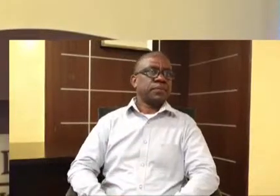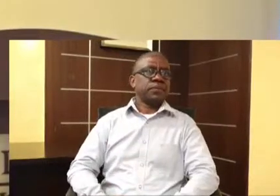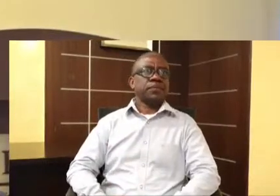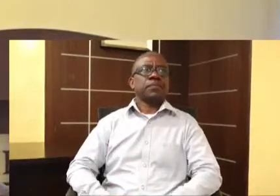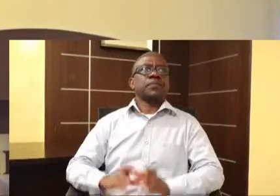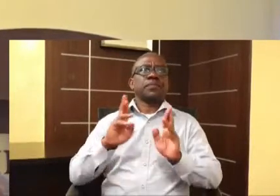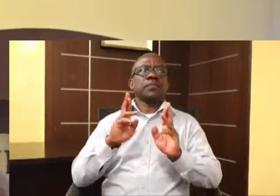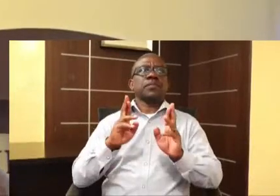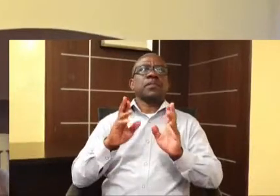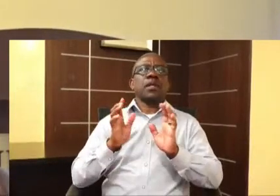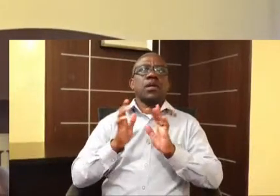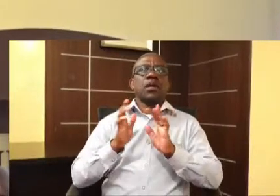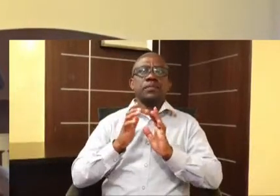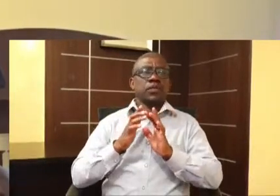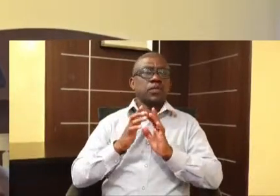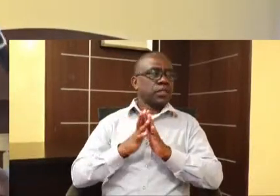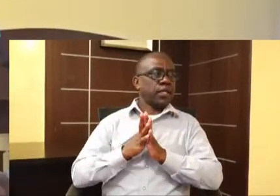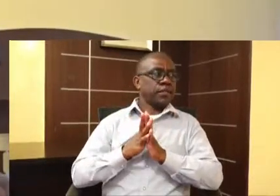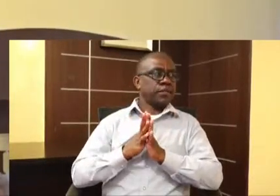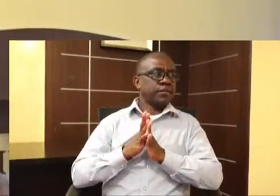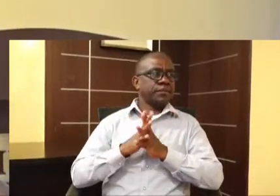online.